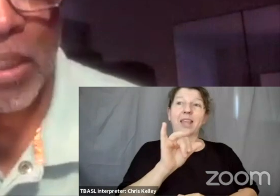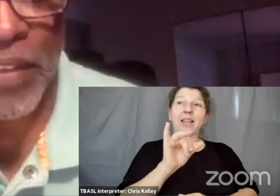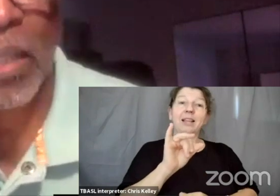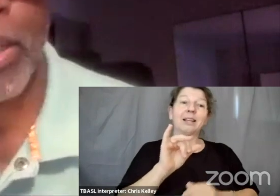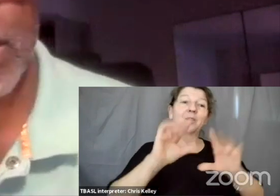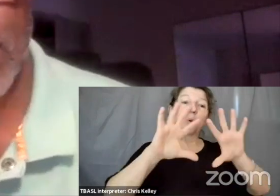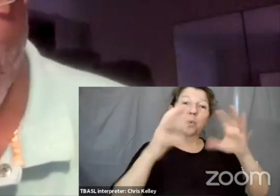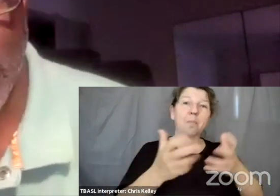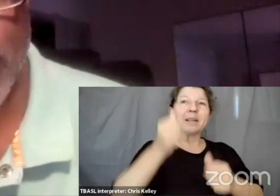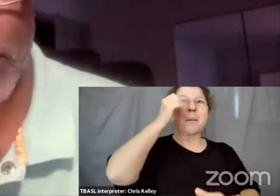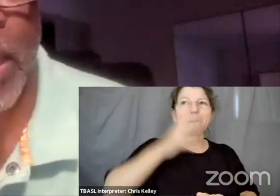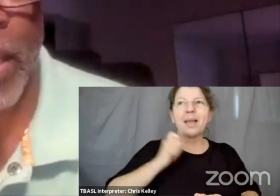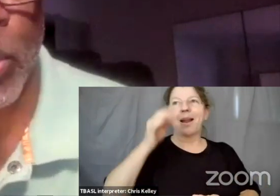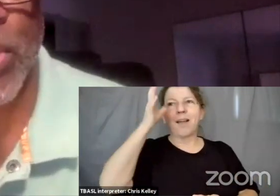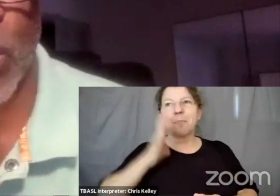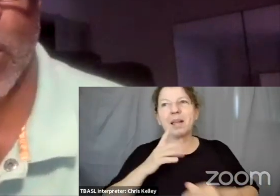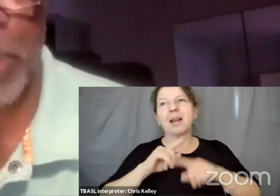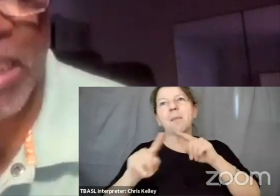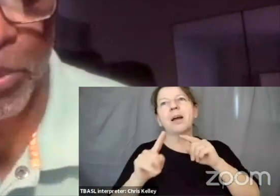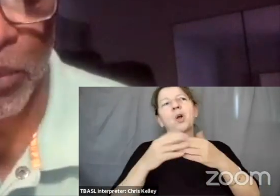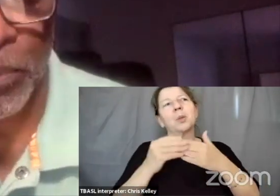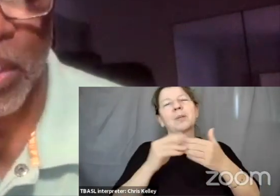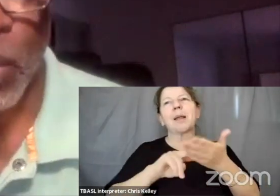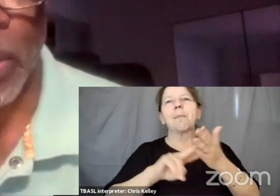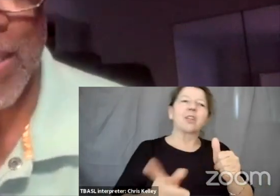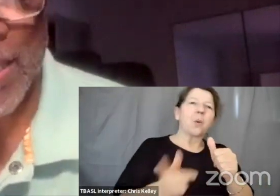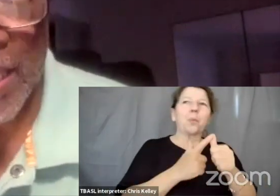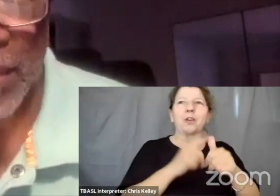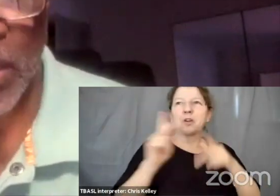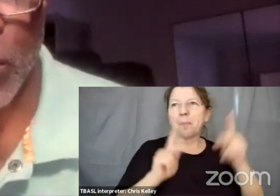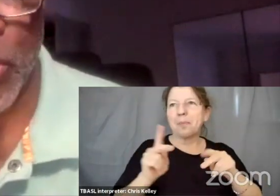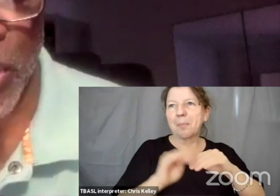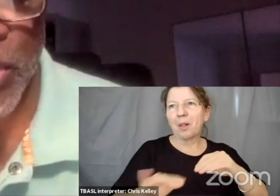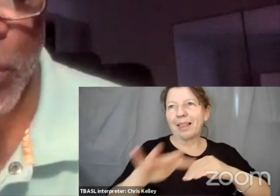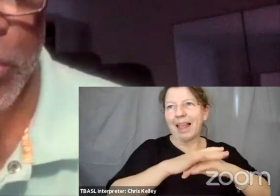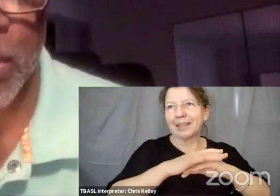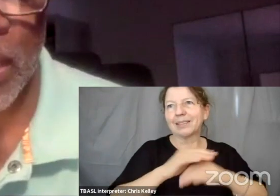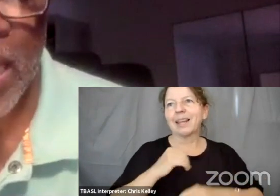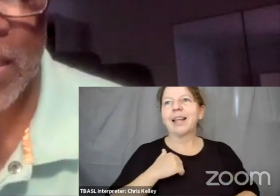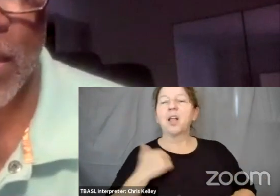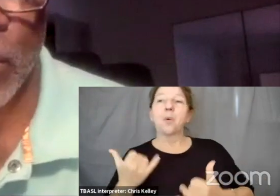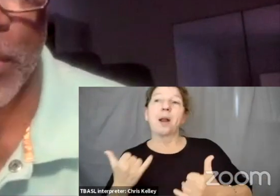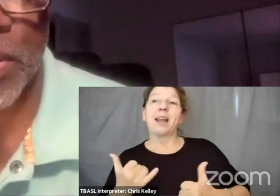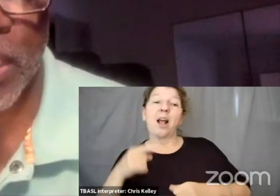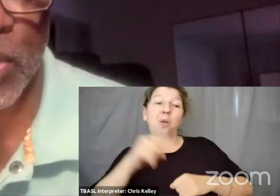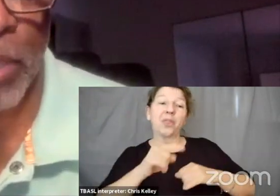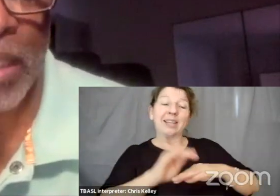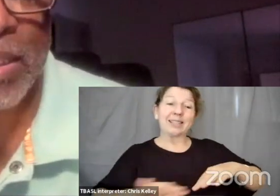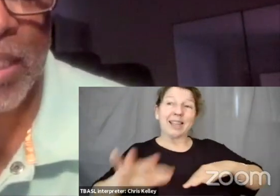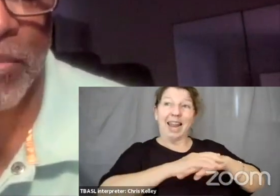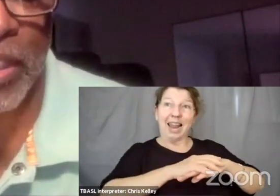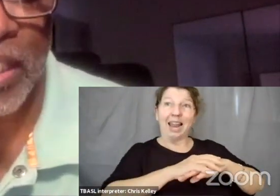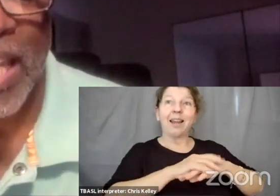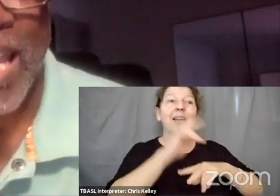I am living and presently calling in from land where stolen people were enslaved in New Jersey, which was the last of the Northern states to